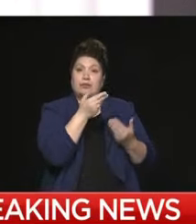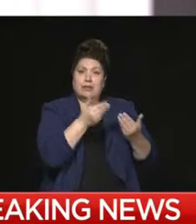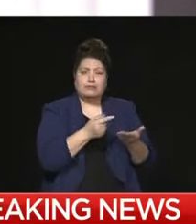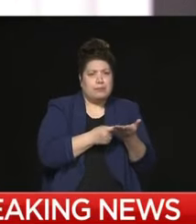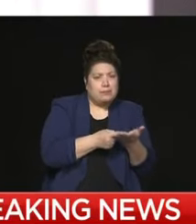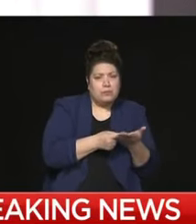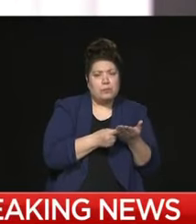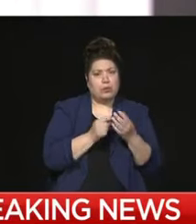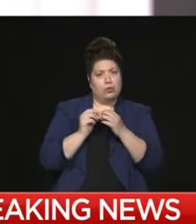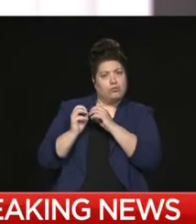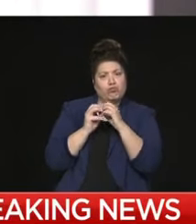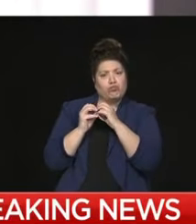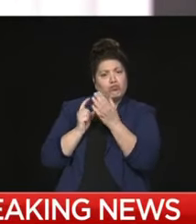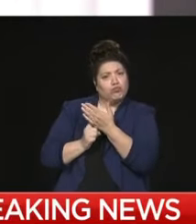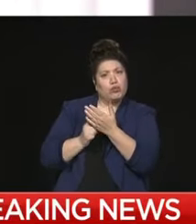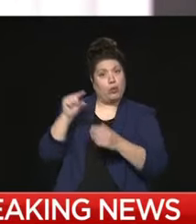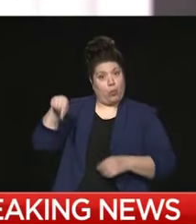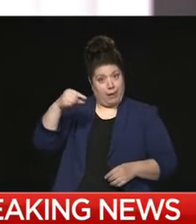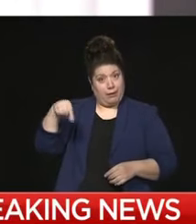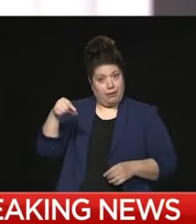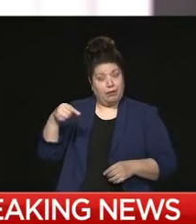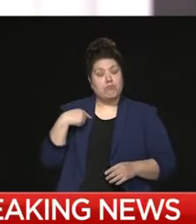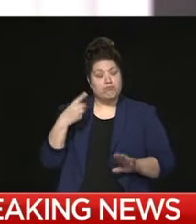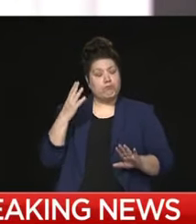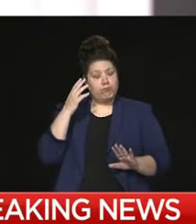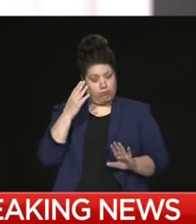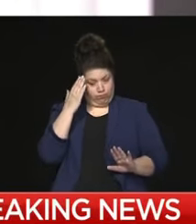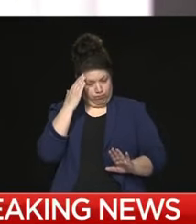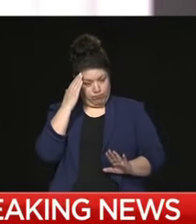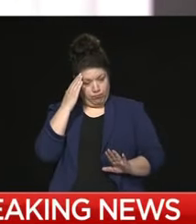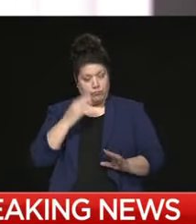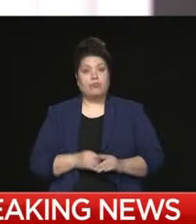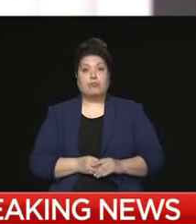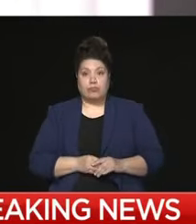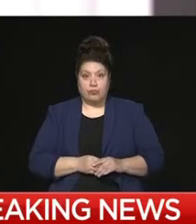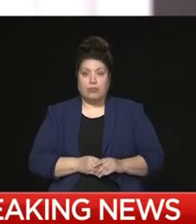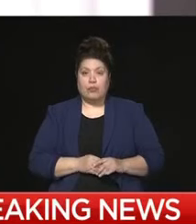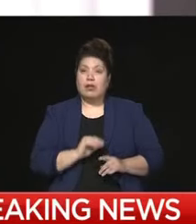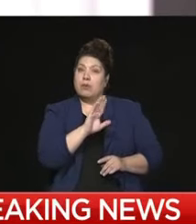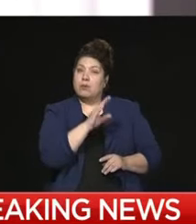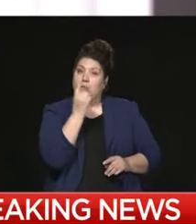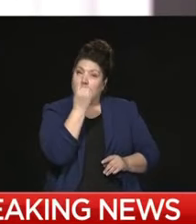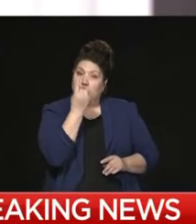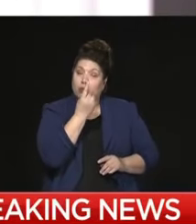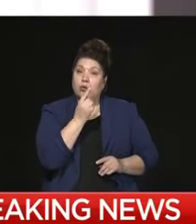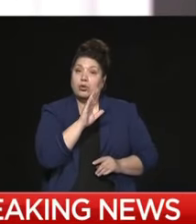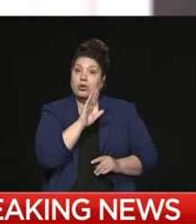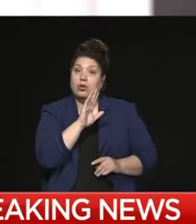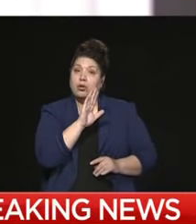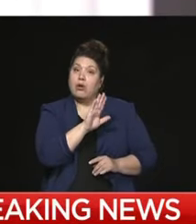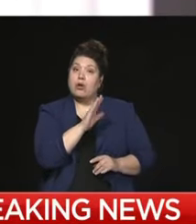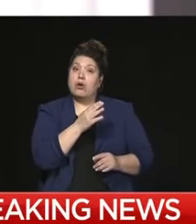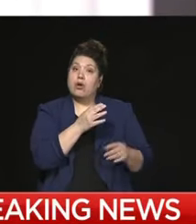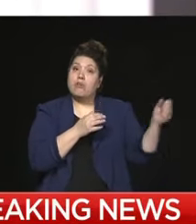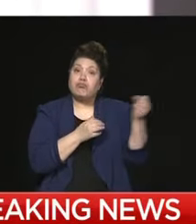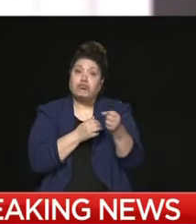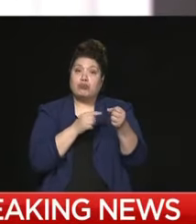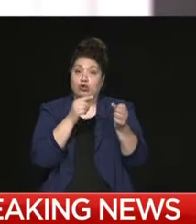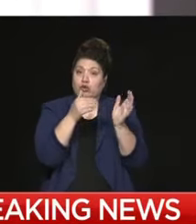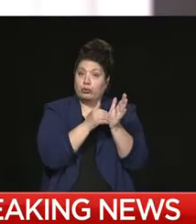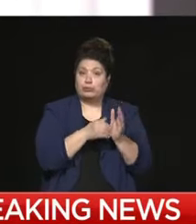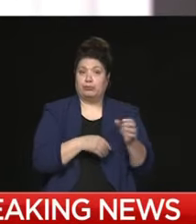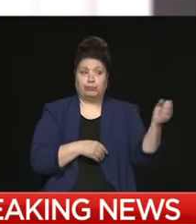rather. We understand that, but how many people, how much medical personnel could you send? How many doctors, how